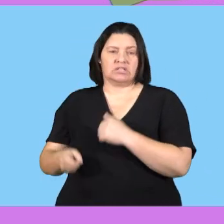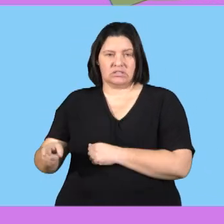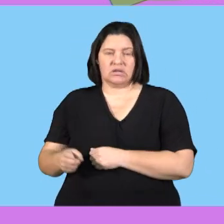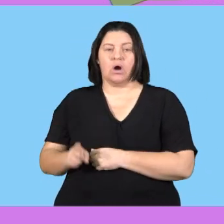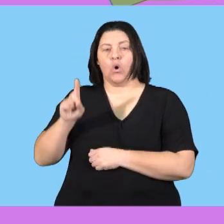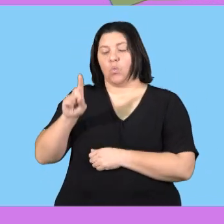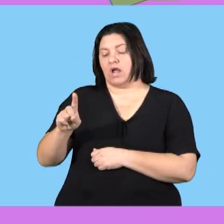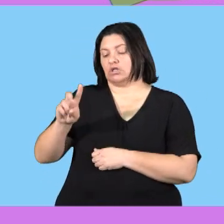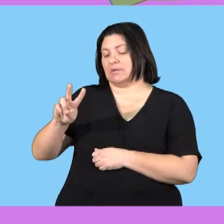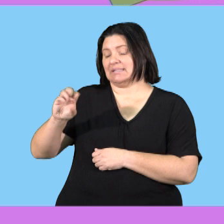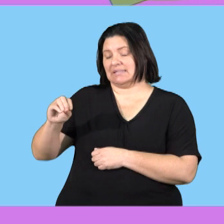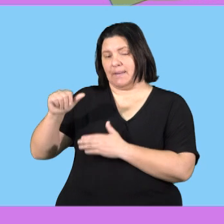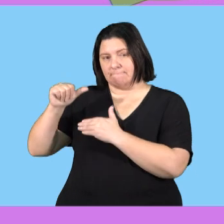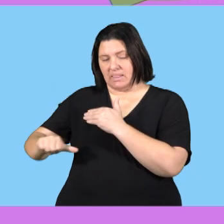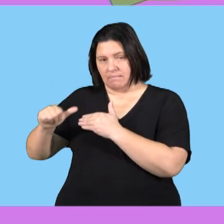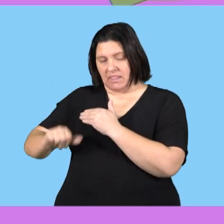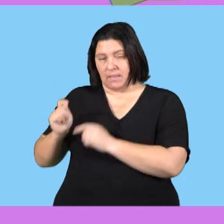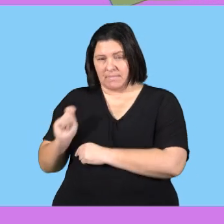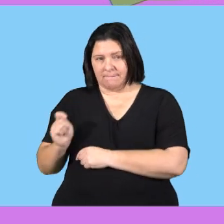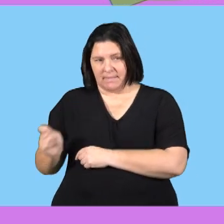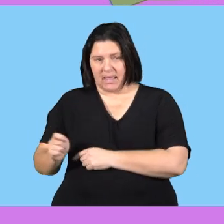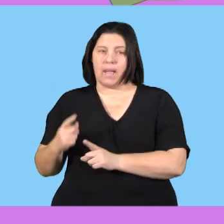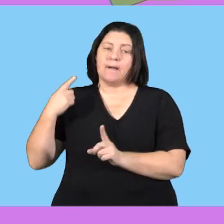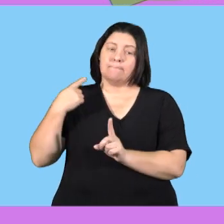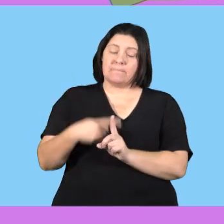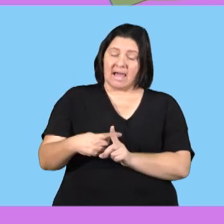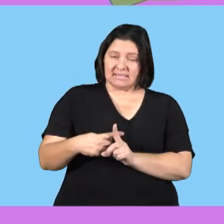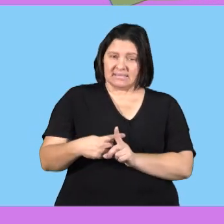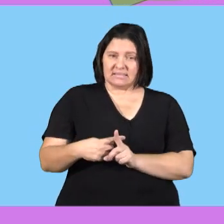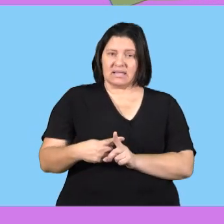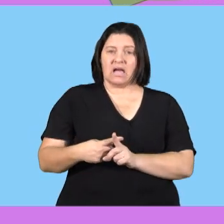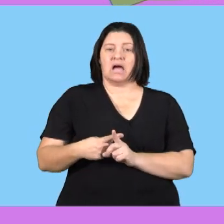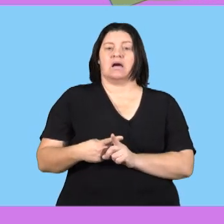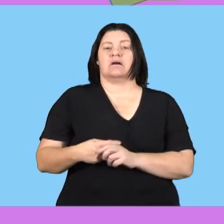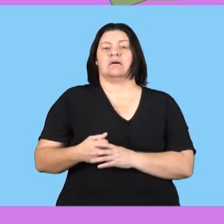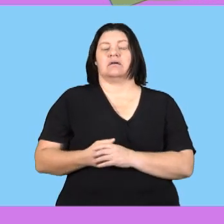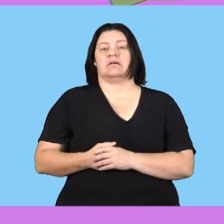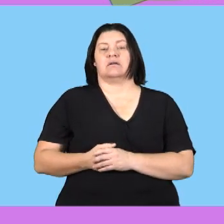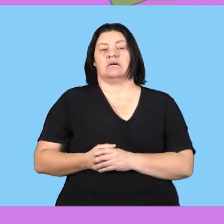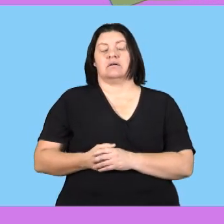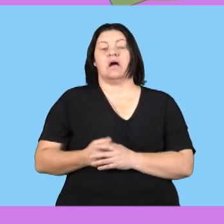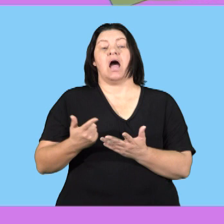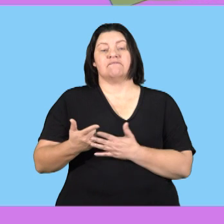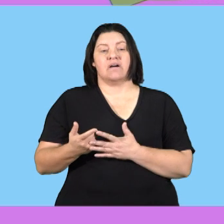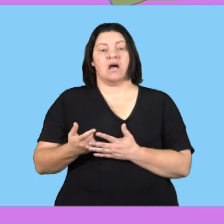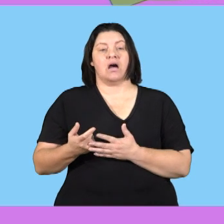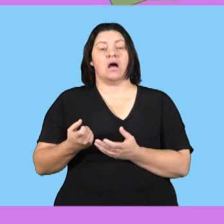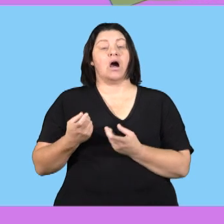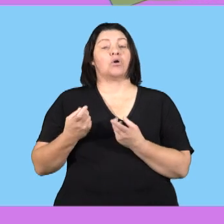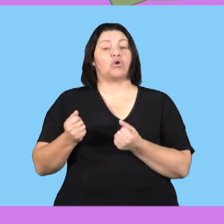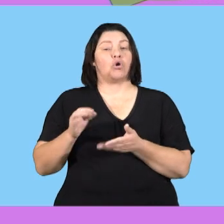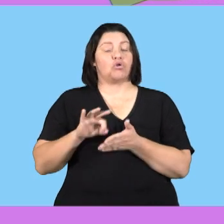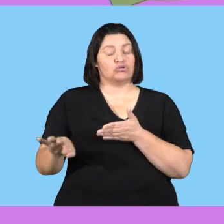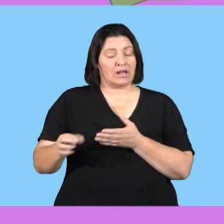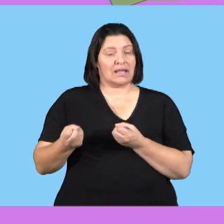the charge contract is 120 per month plus, and I'm going to read it. It says the prepaid, we're done